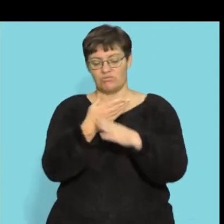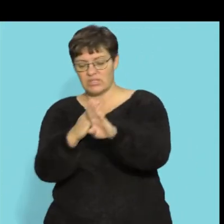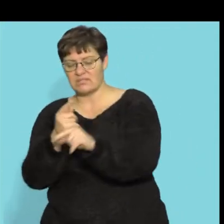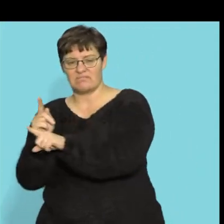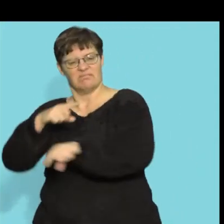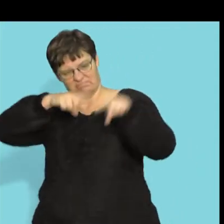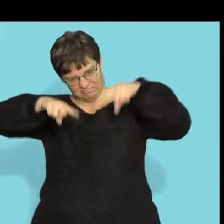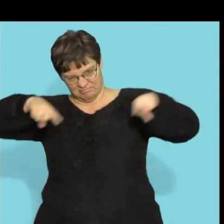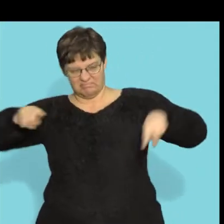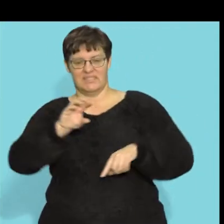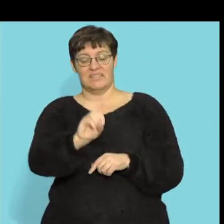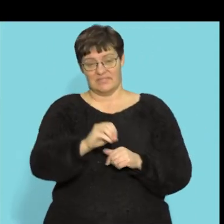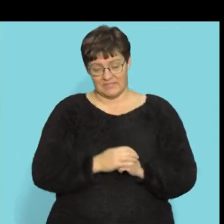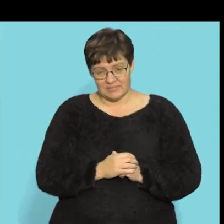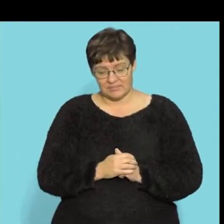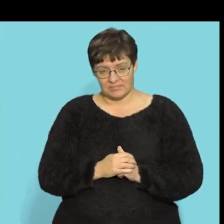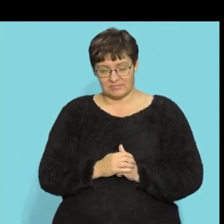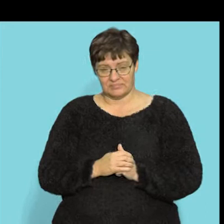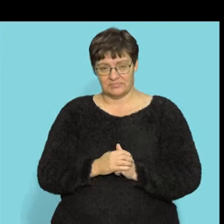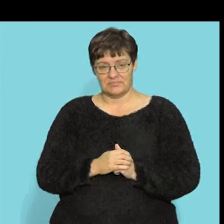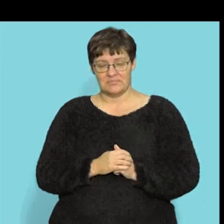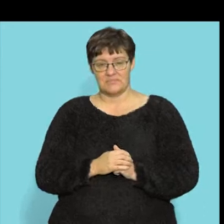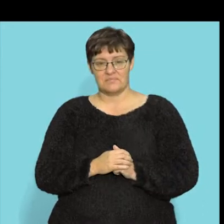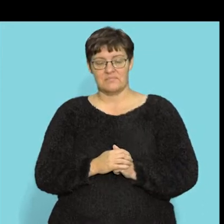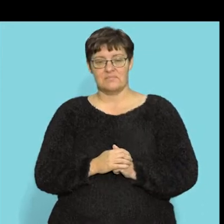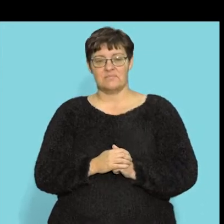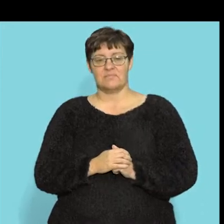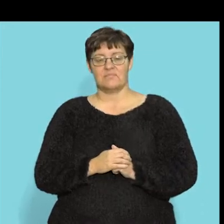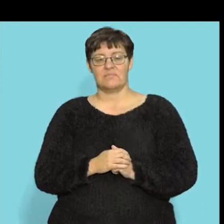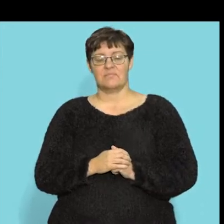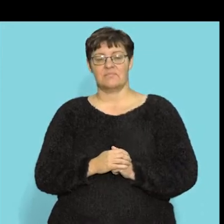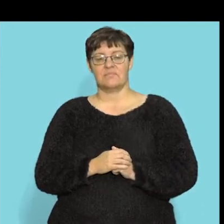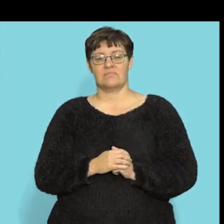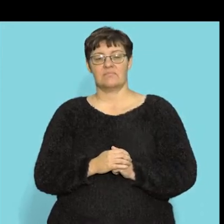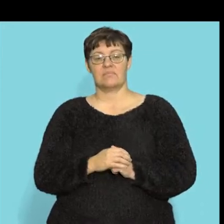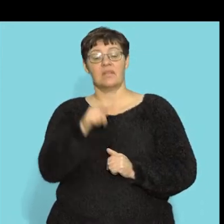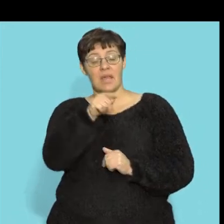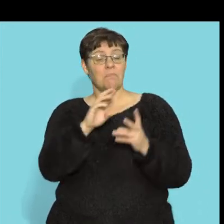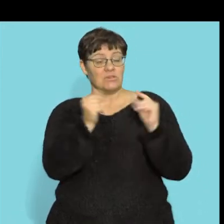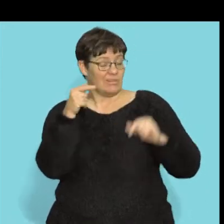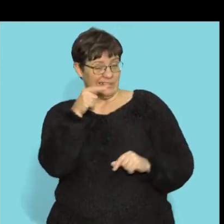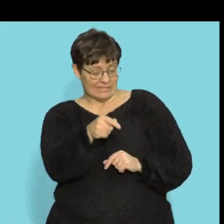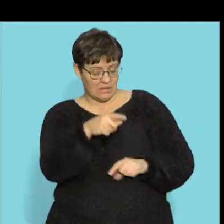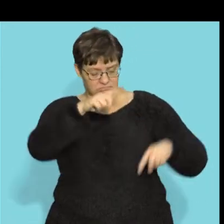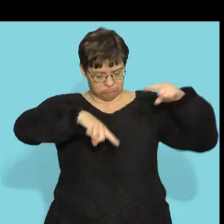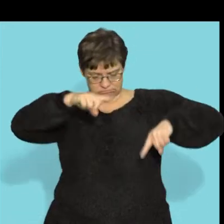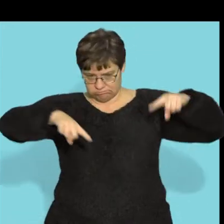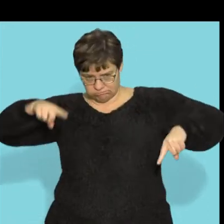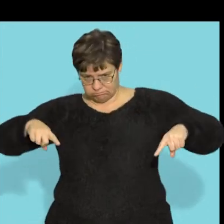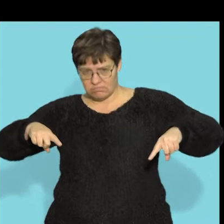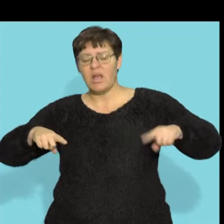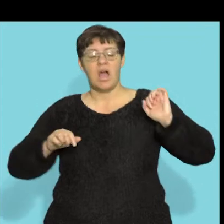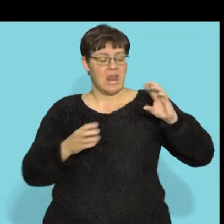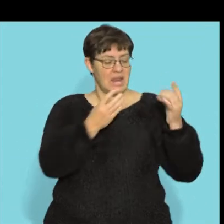in terms of the electric charge. Right. So the type of material, we're saying that different materials have different numbers of